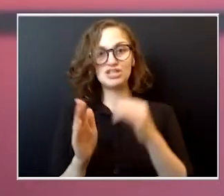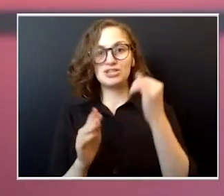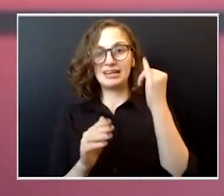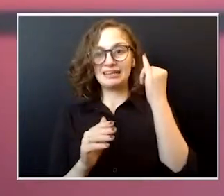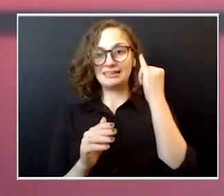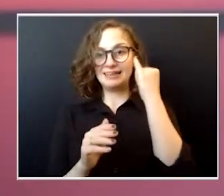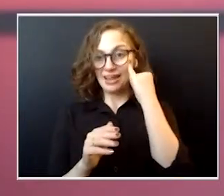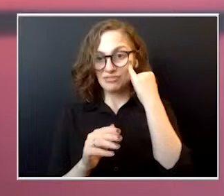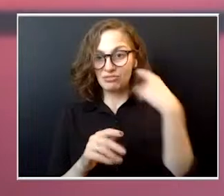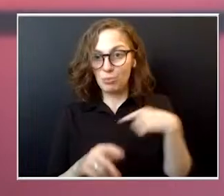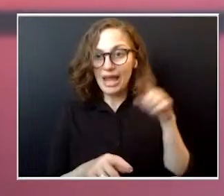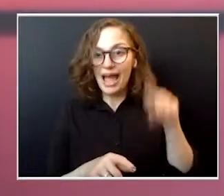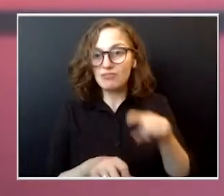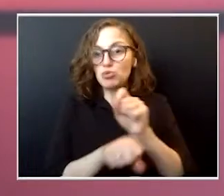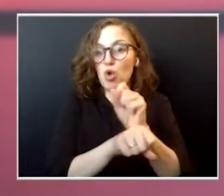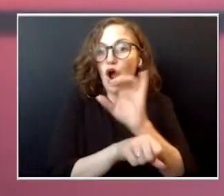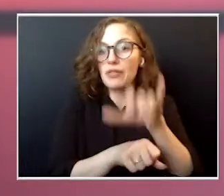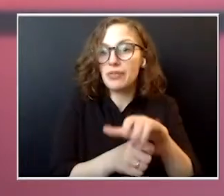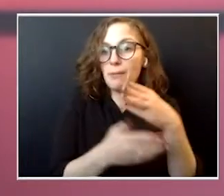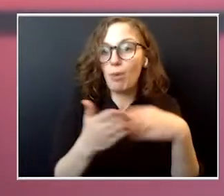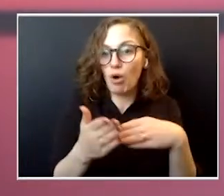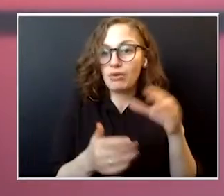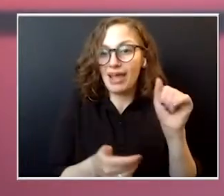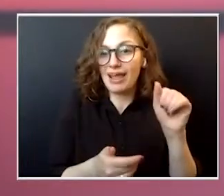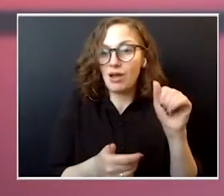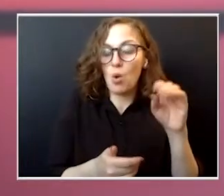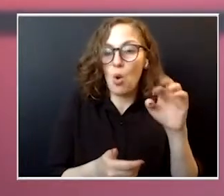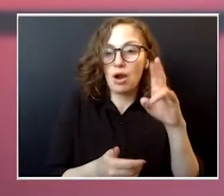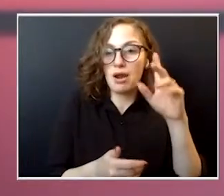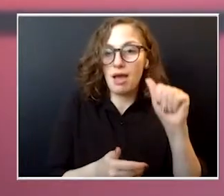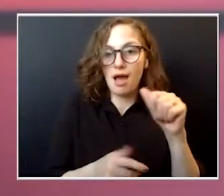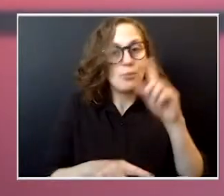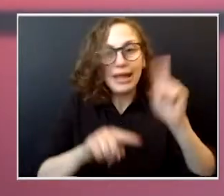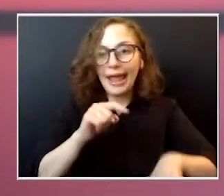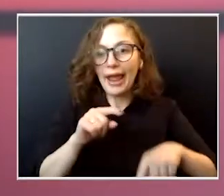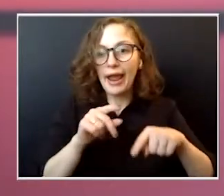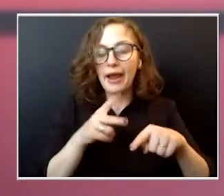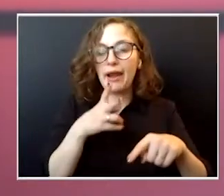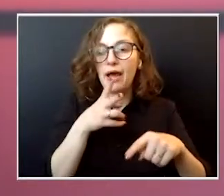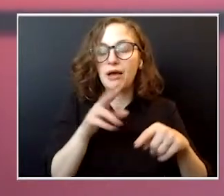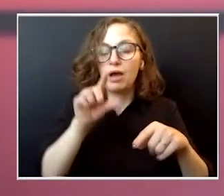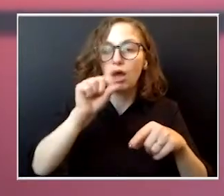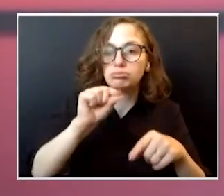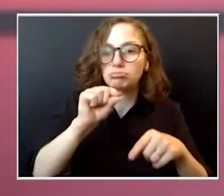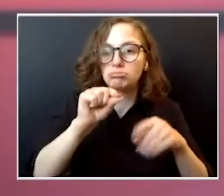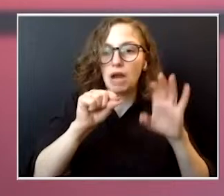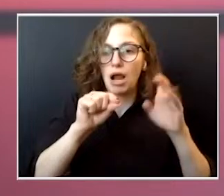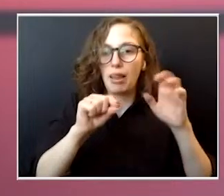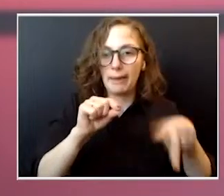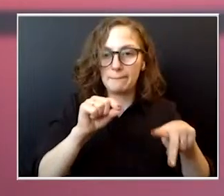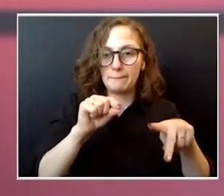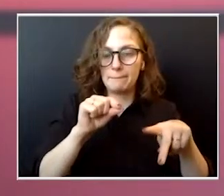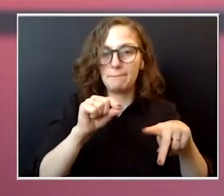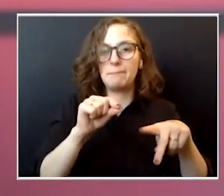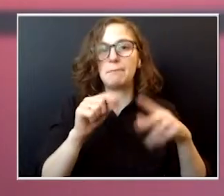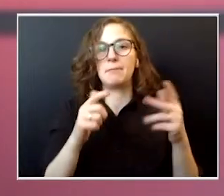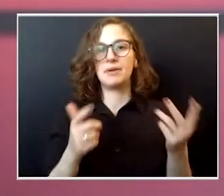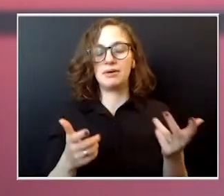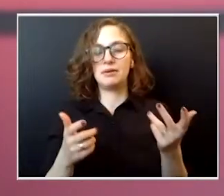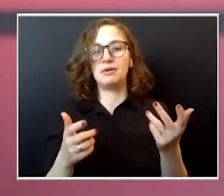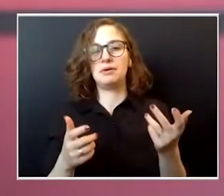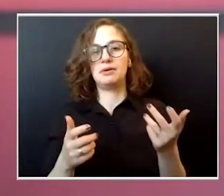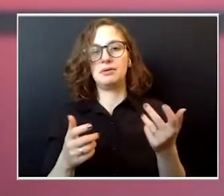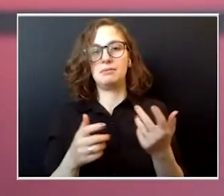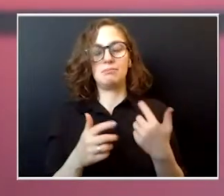you're excising that part of the aorta. So in doing so, you need to remove the clamp, but you obviously can't work